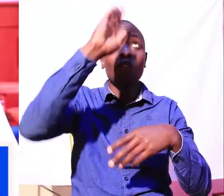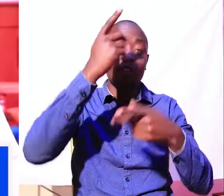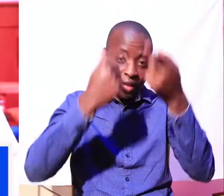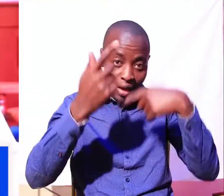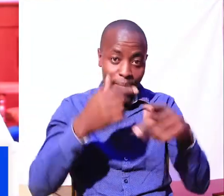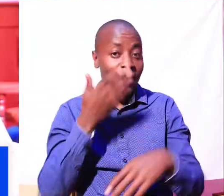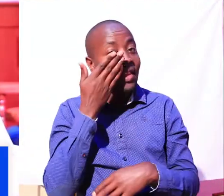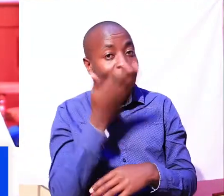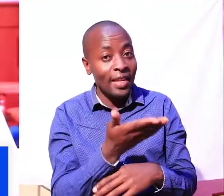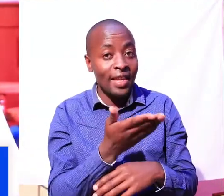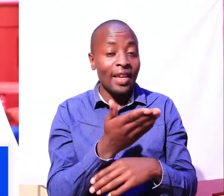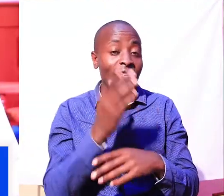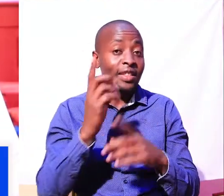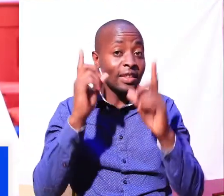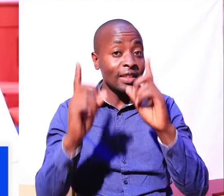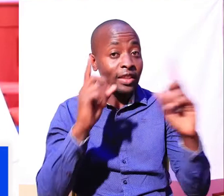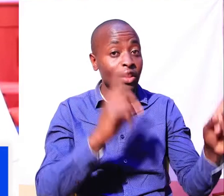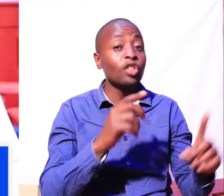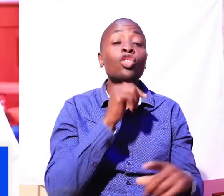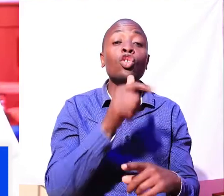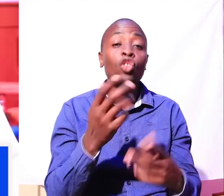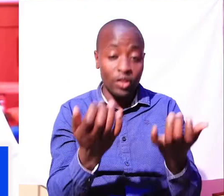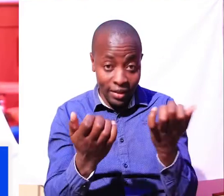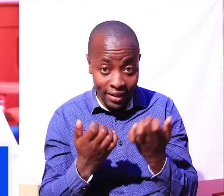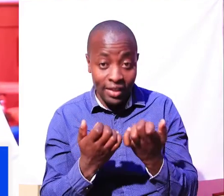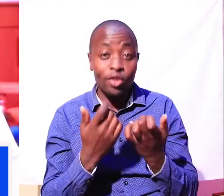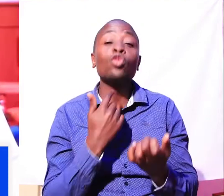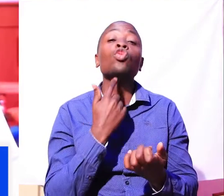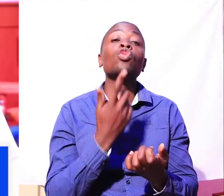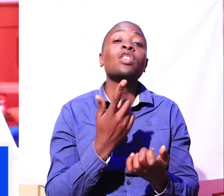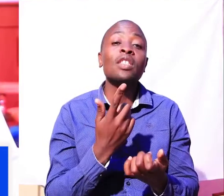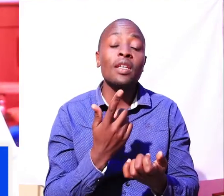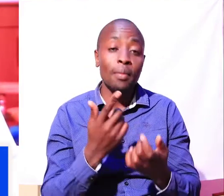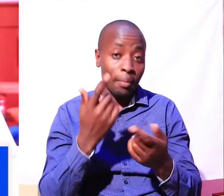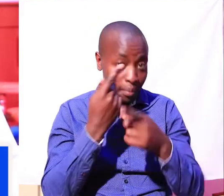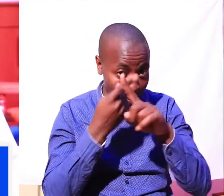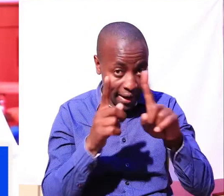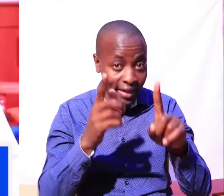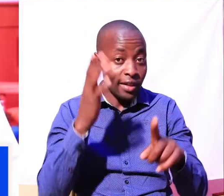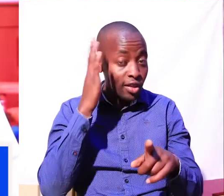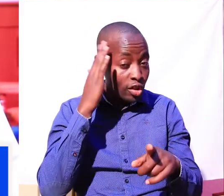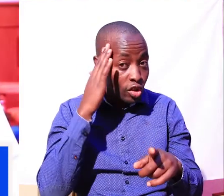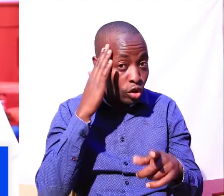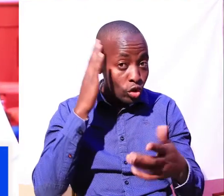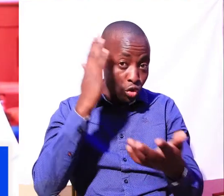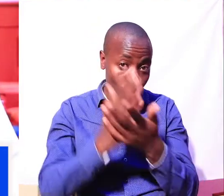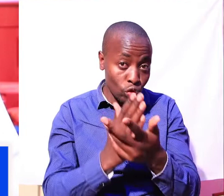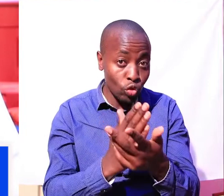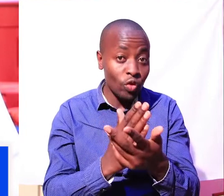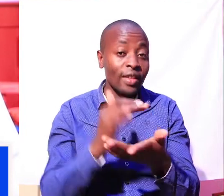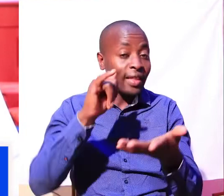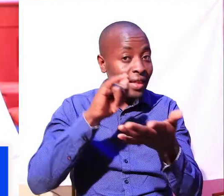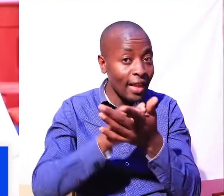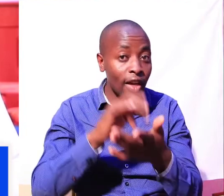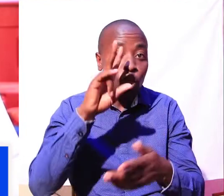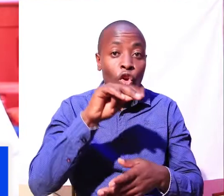here." He didn't need anyone to tell him. He could actually know. In his conviction, he was sure that